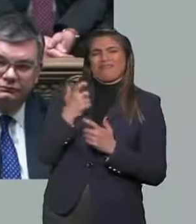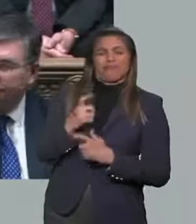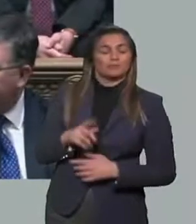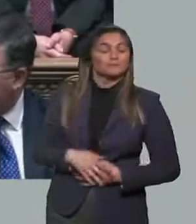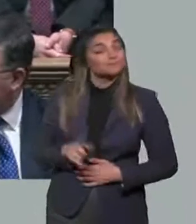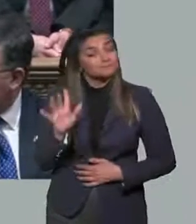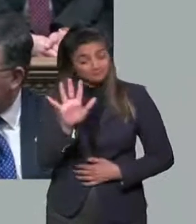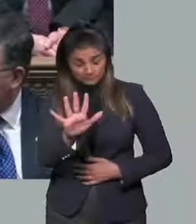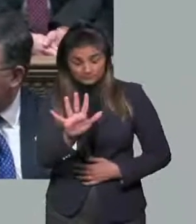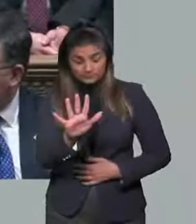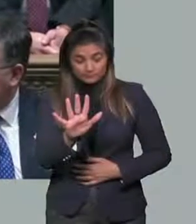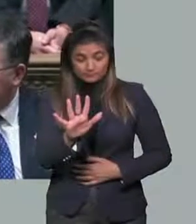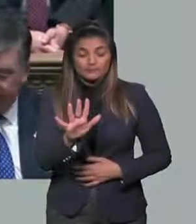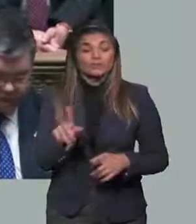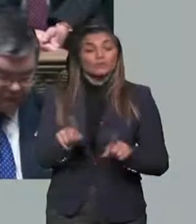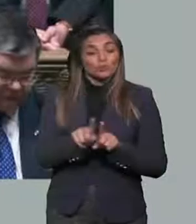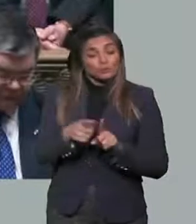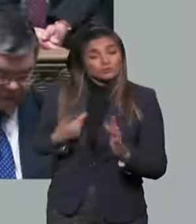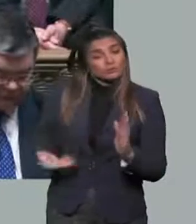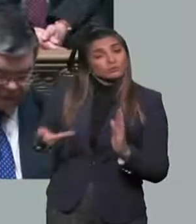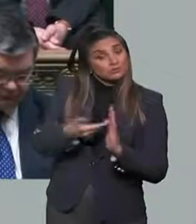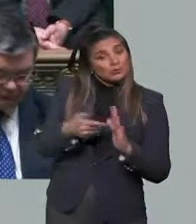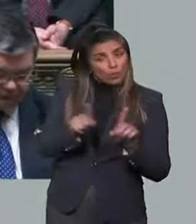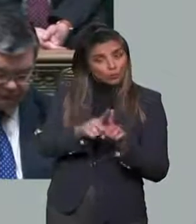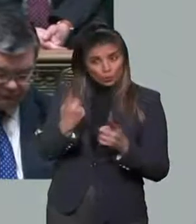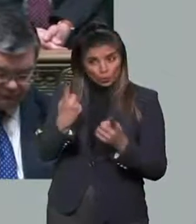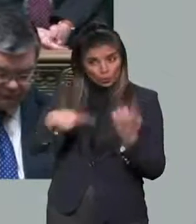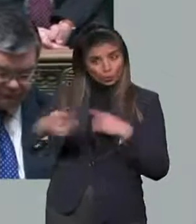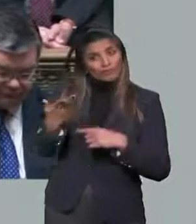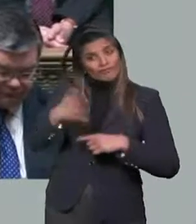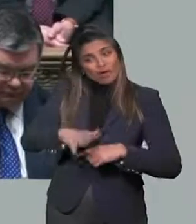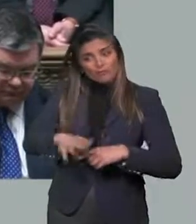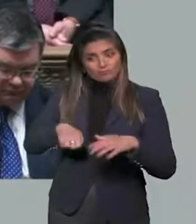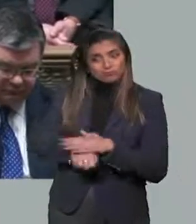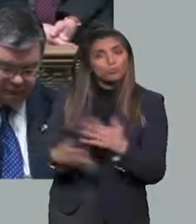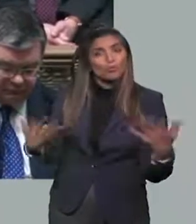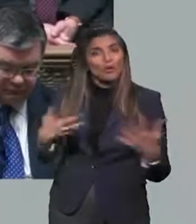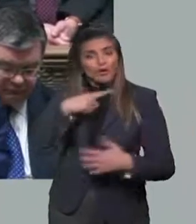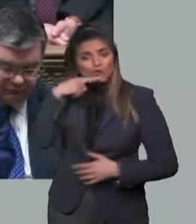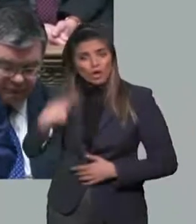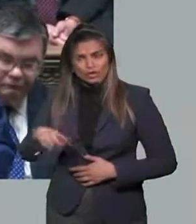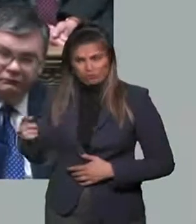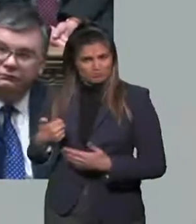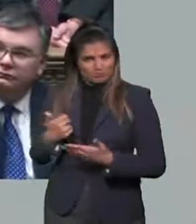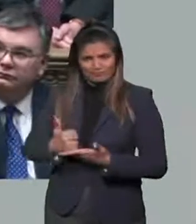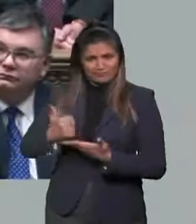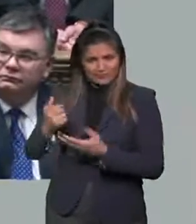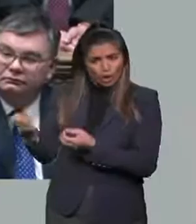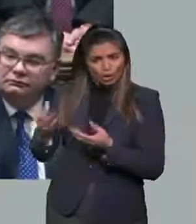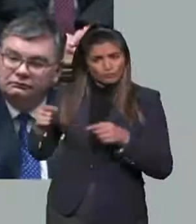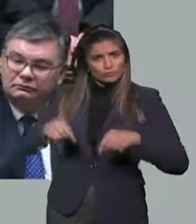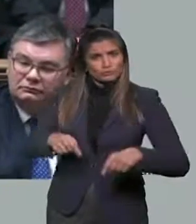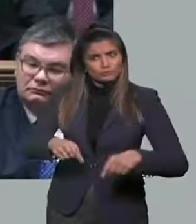should say, that includes those of Russian origin who contribute brilliantly to our nation, many of whom in this